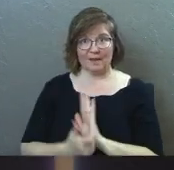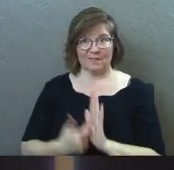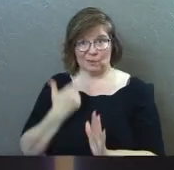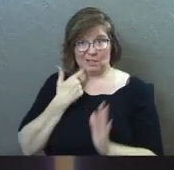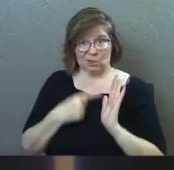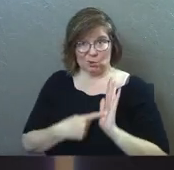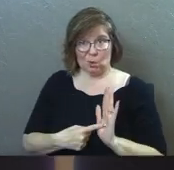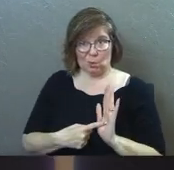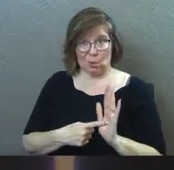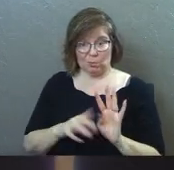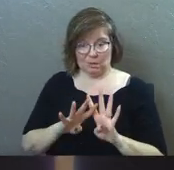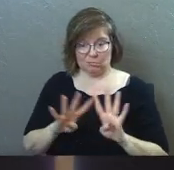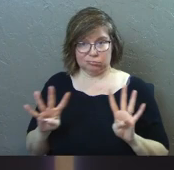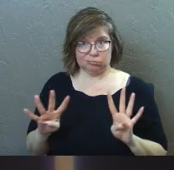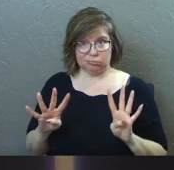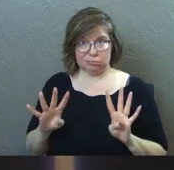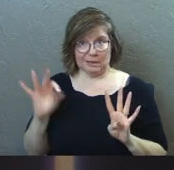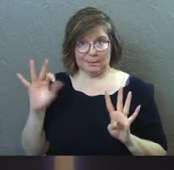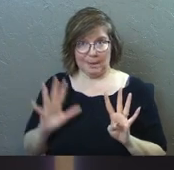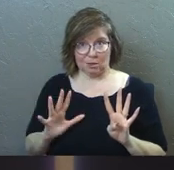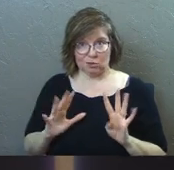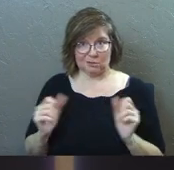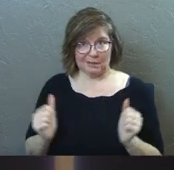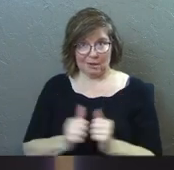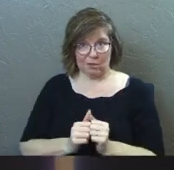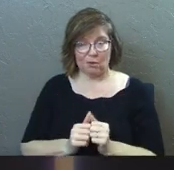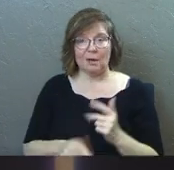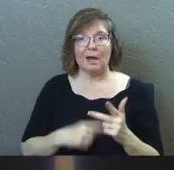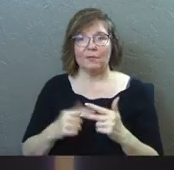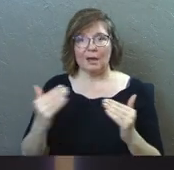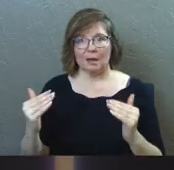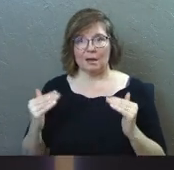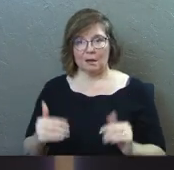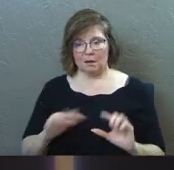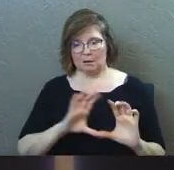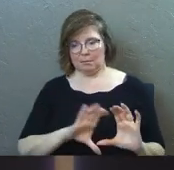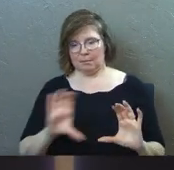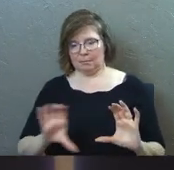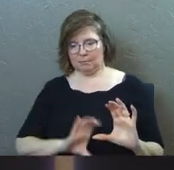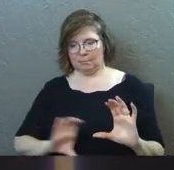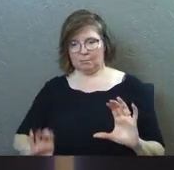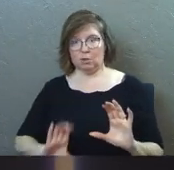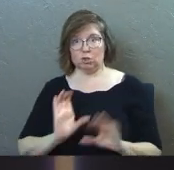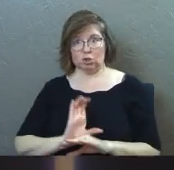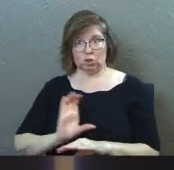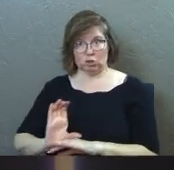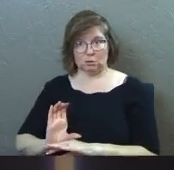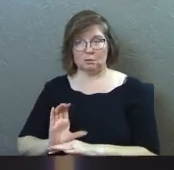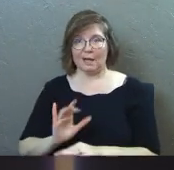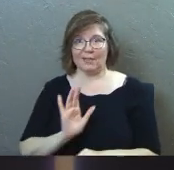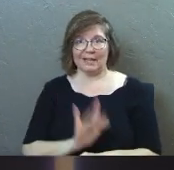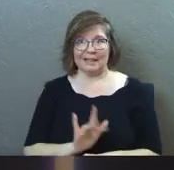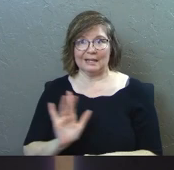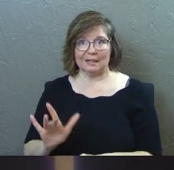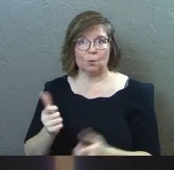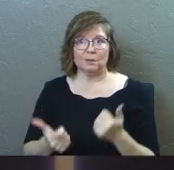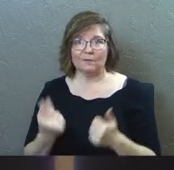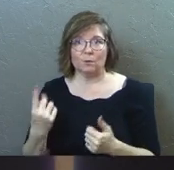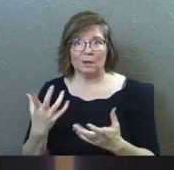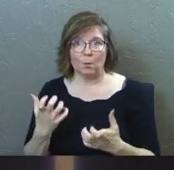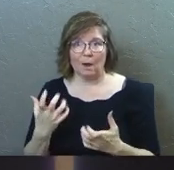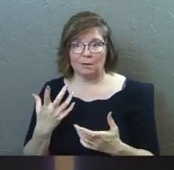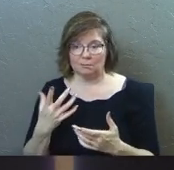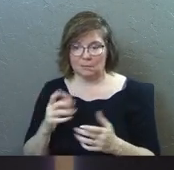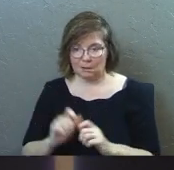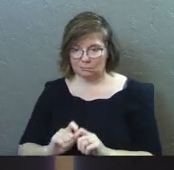showed you earlier, that small video shows us all together. And then it's going to have all the churches listed out below. They can just click on whatever one they want